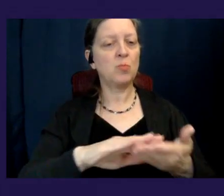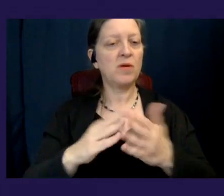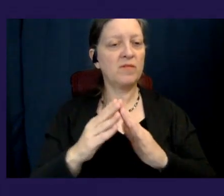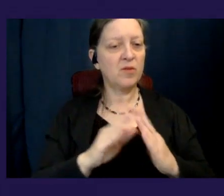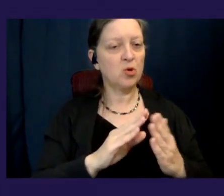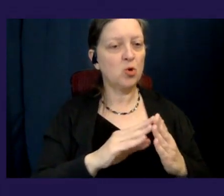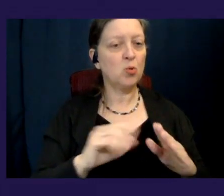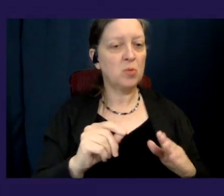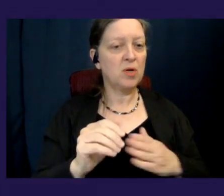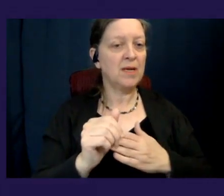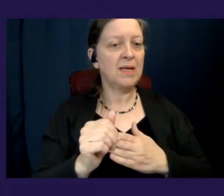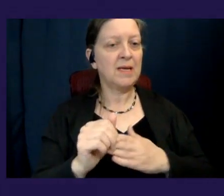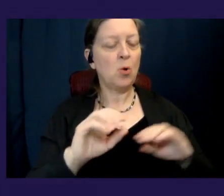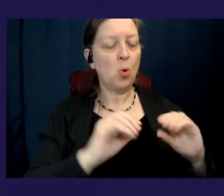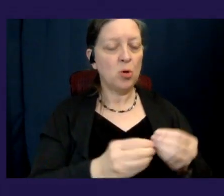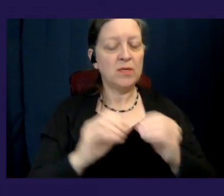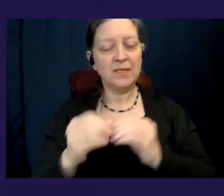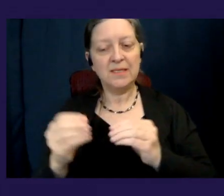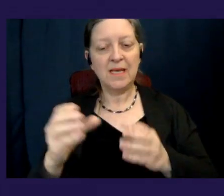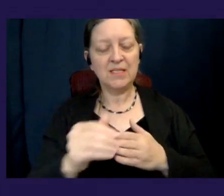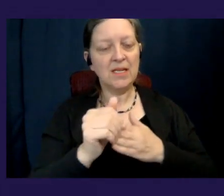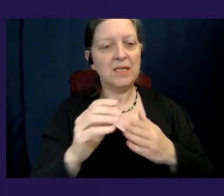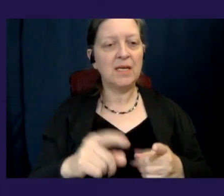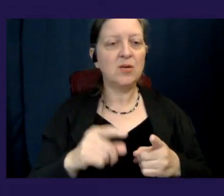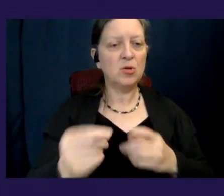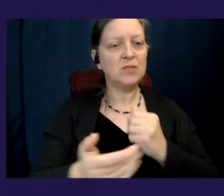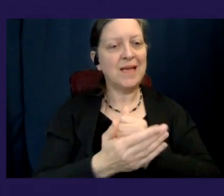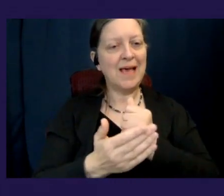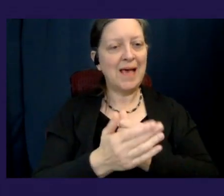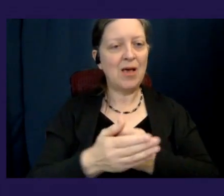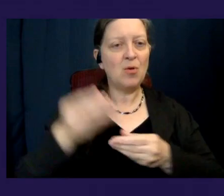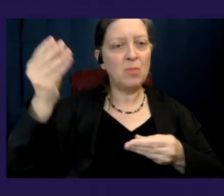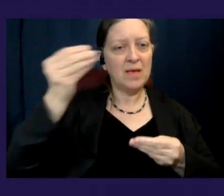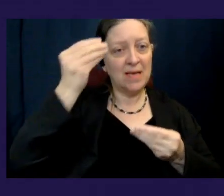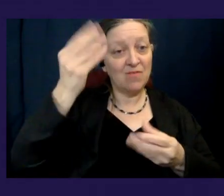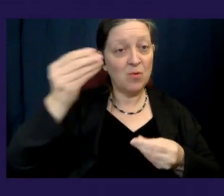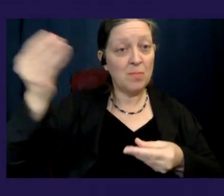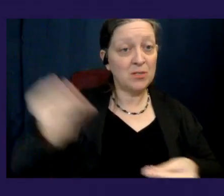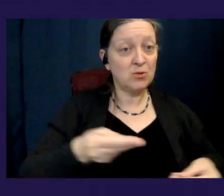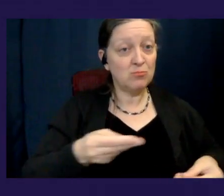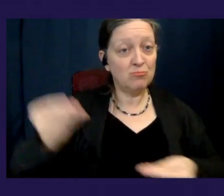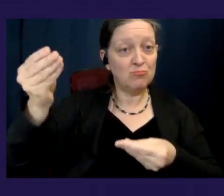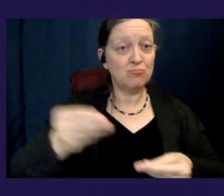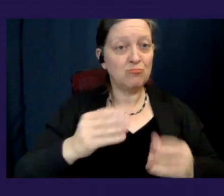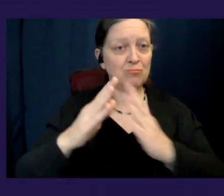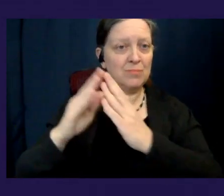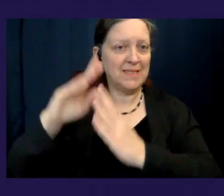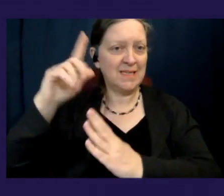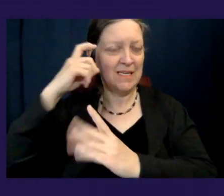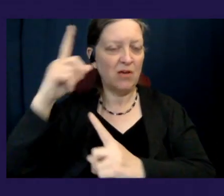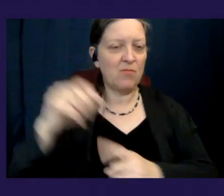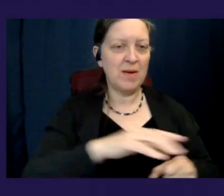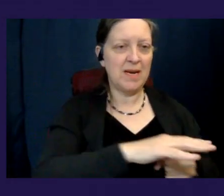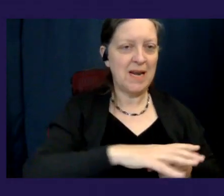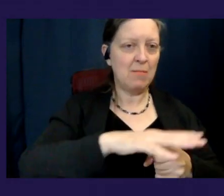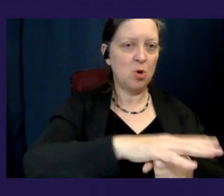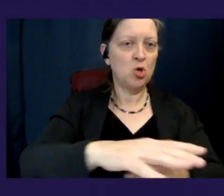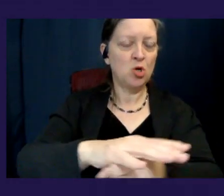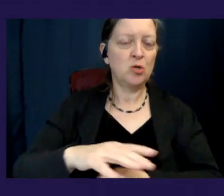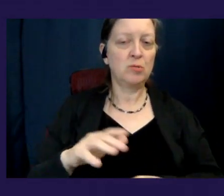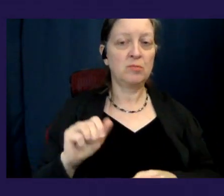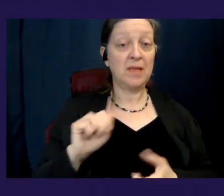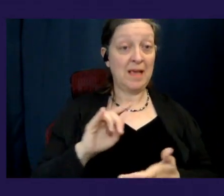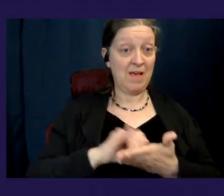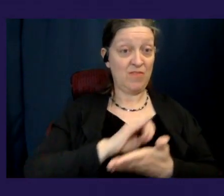city government and neighborhoods. So at this point, there were a handful of neighborhoods that had been more dramatically impacted by COVID, and